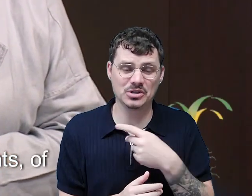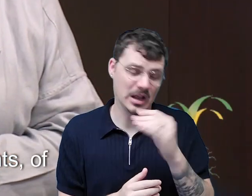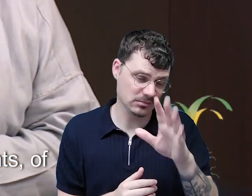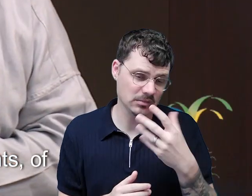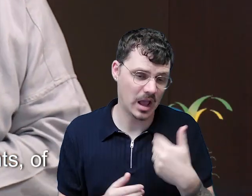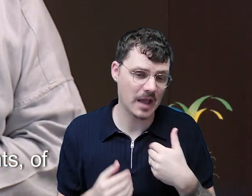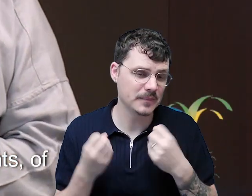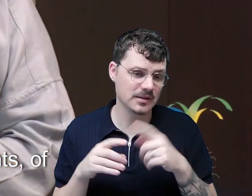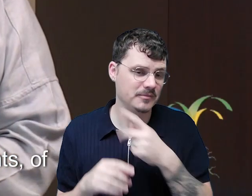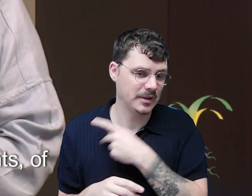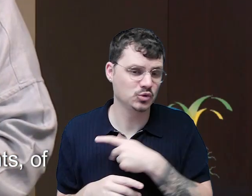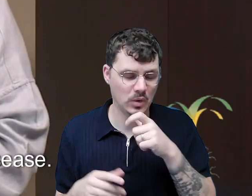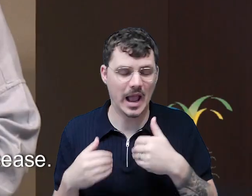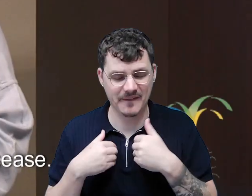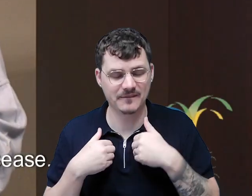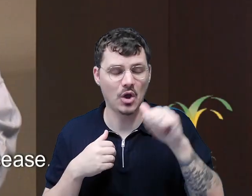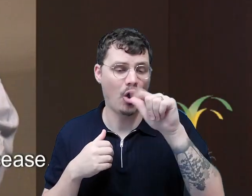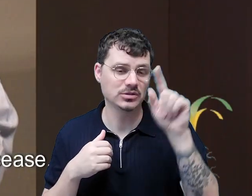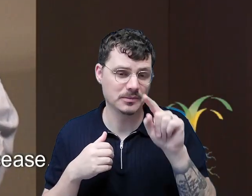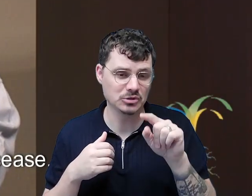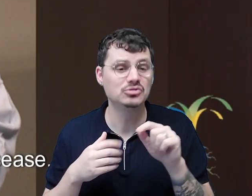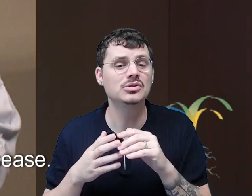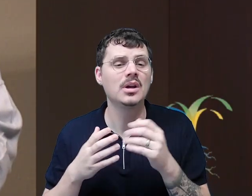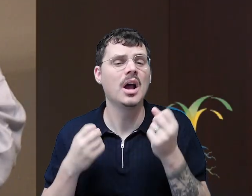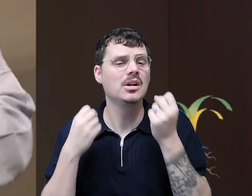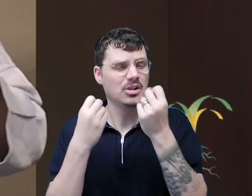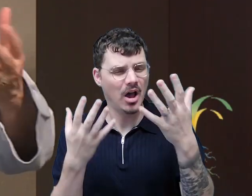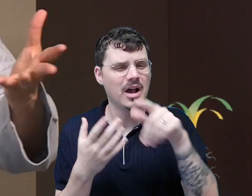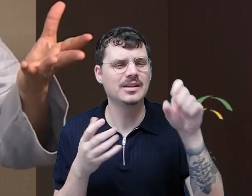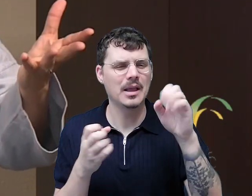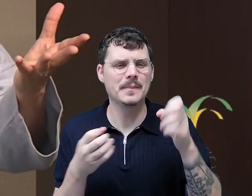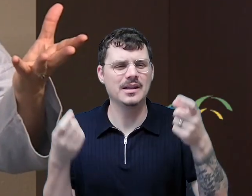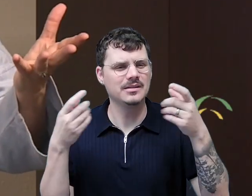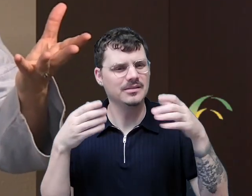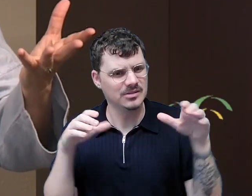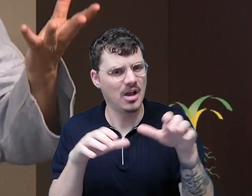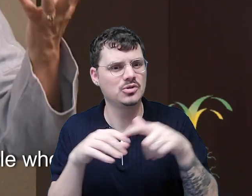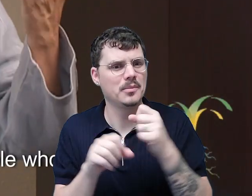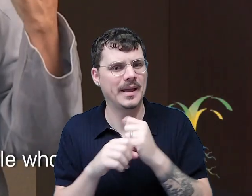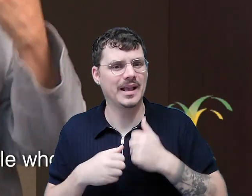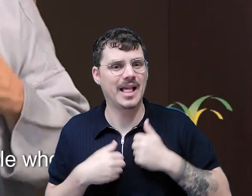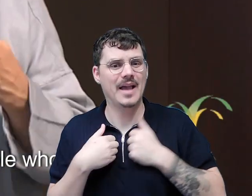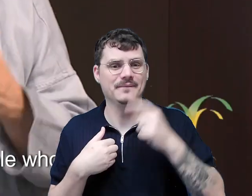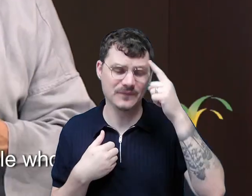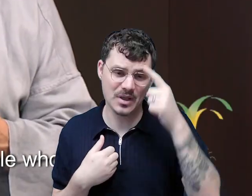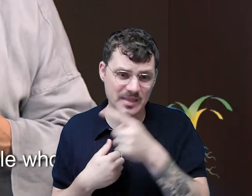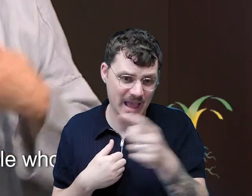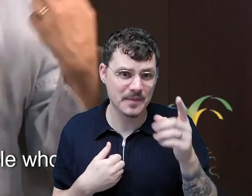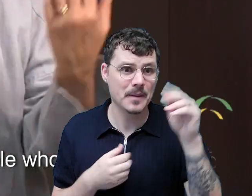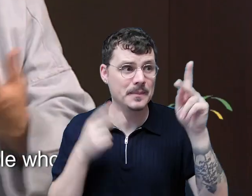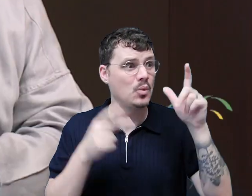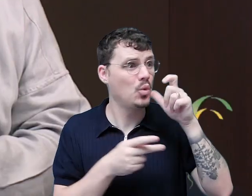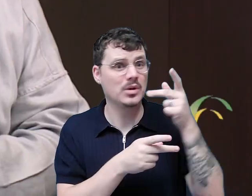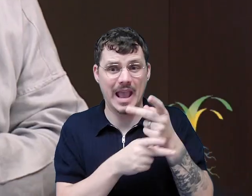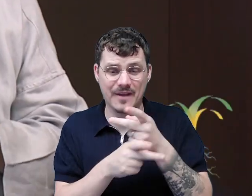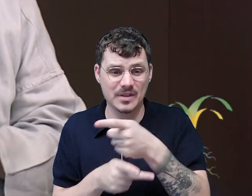have a patient, I've had patients, of course, who have Alzheimer's disease, a lot can be done to make life for them and the